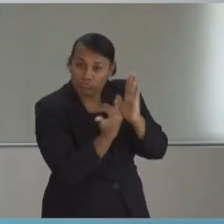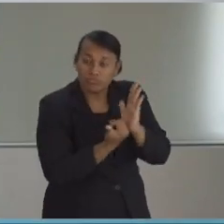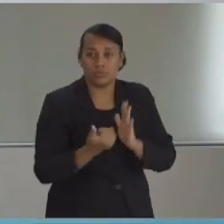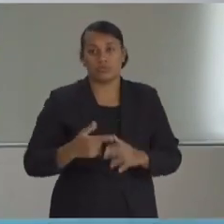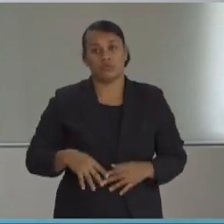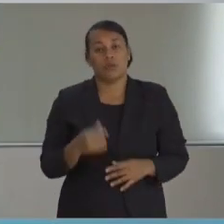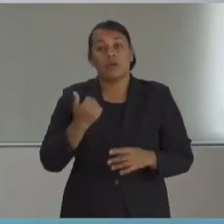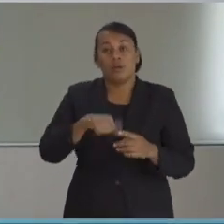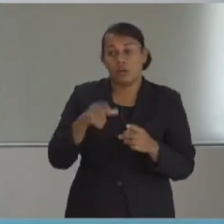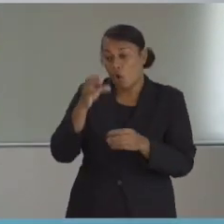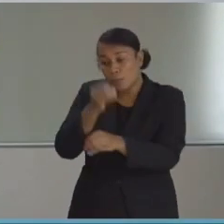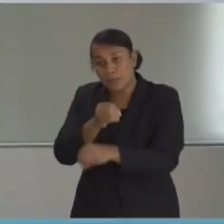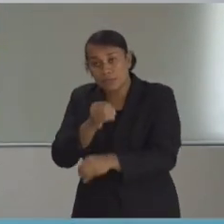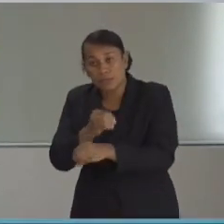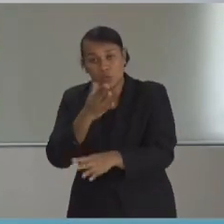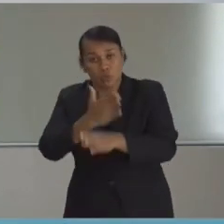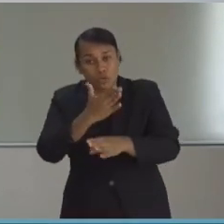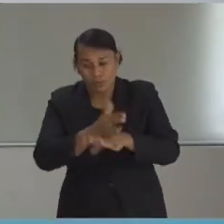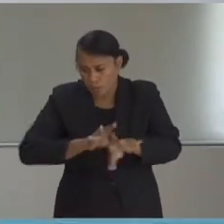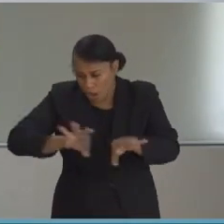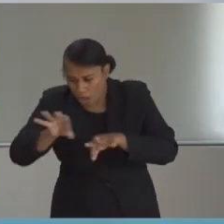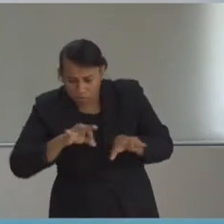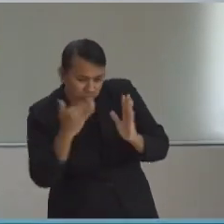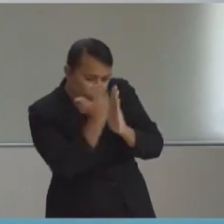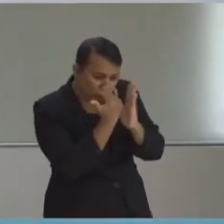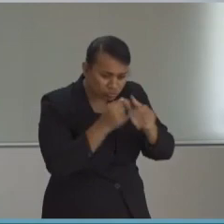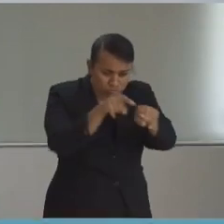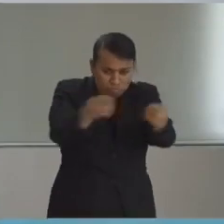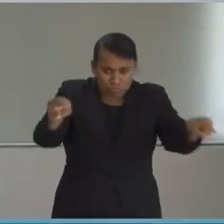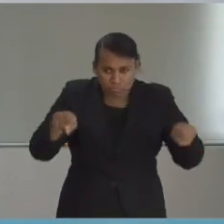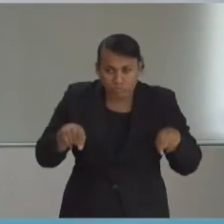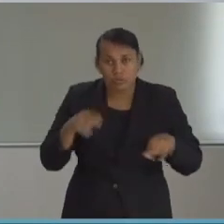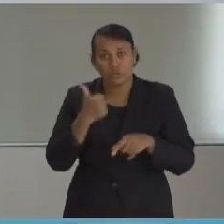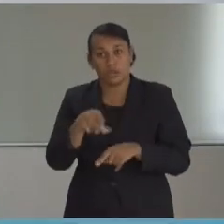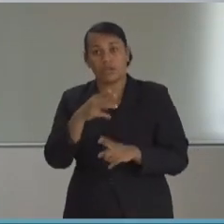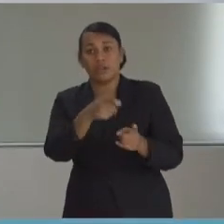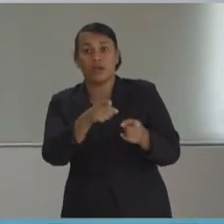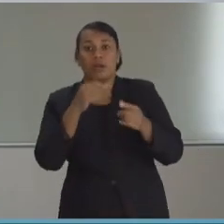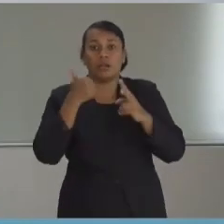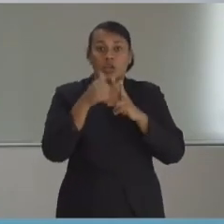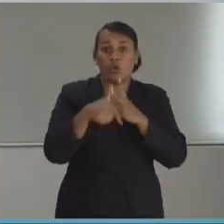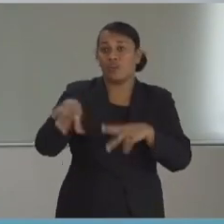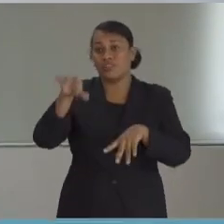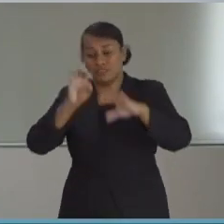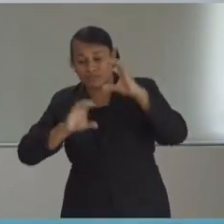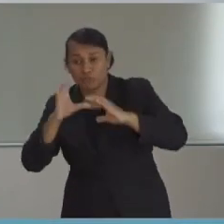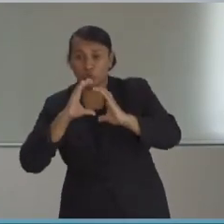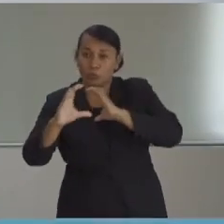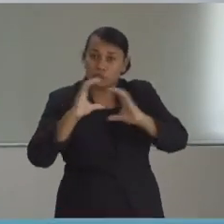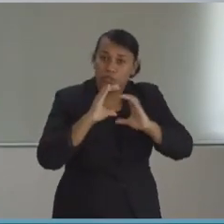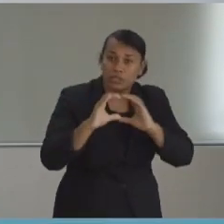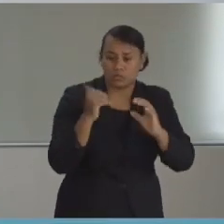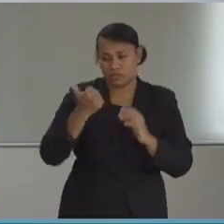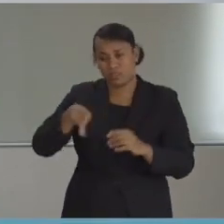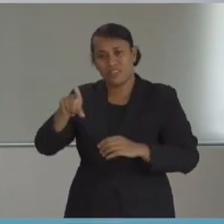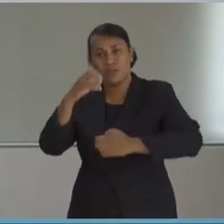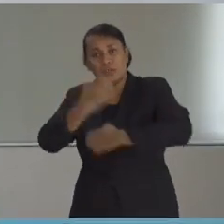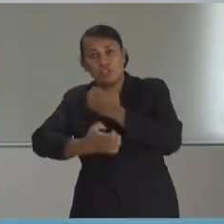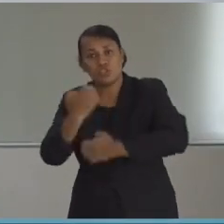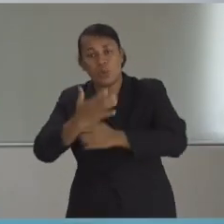the operations, and of course providing the necessary support from communications, engineering support,